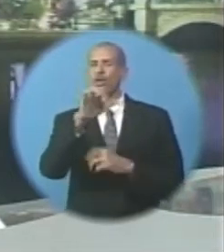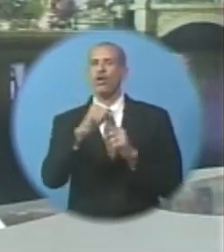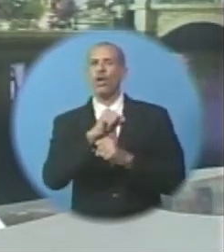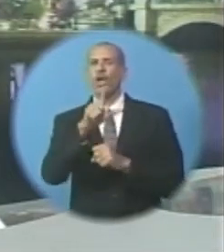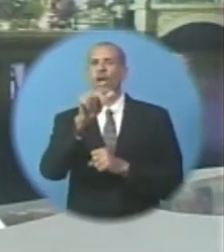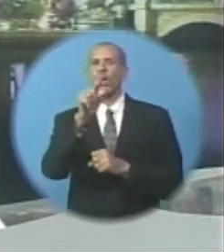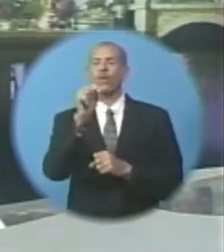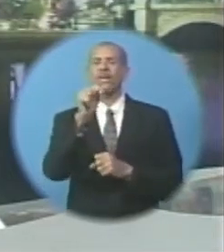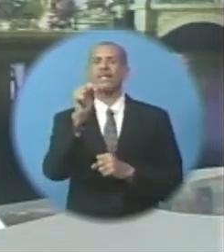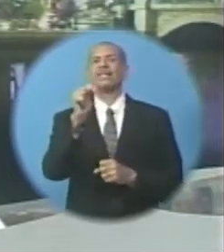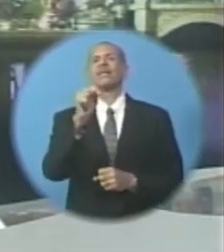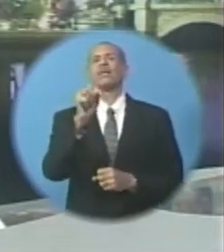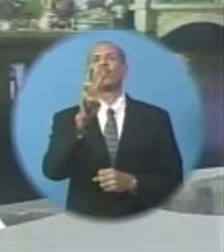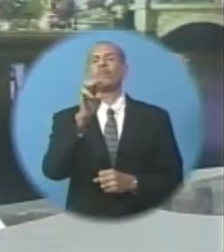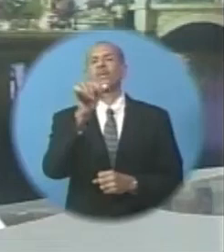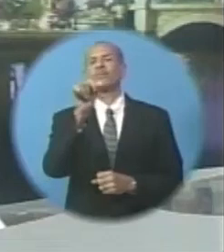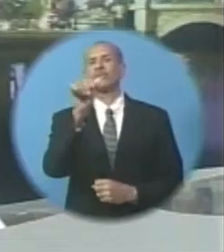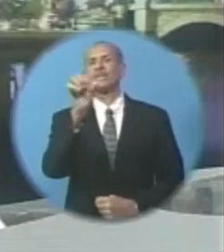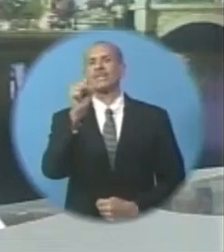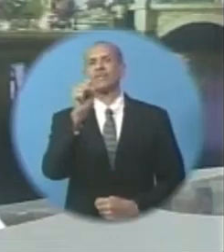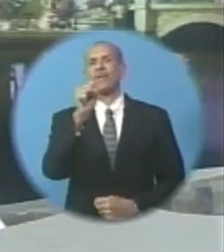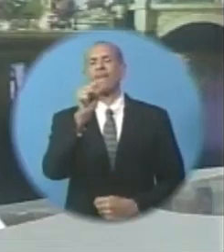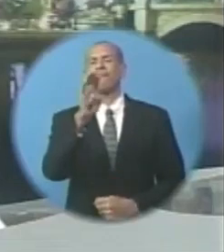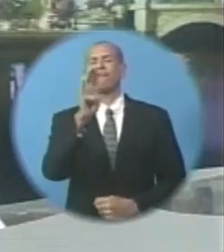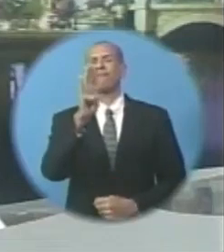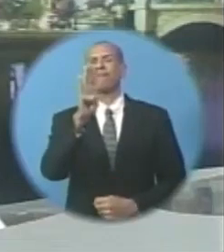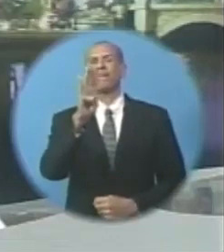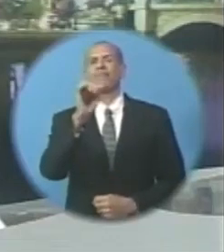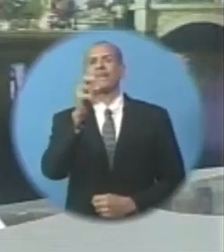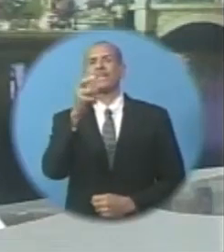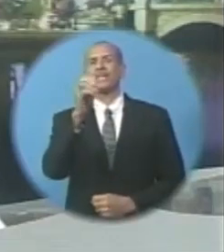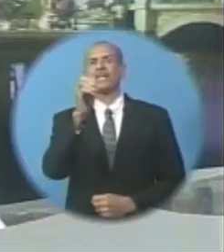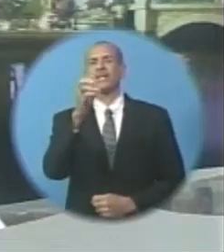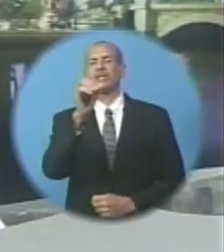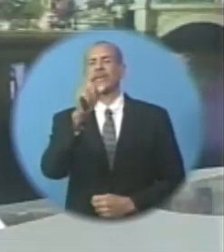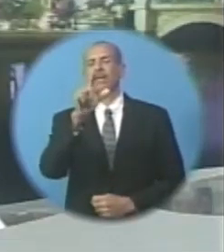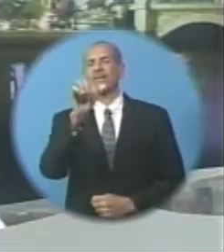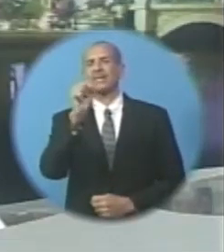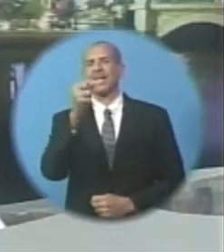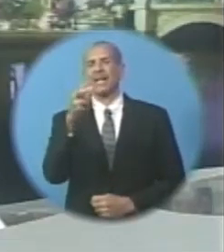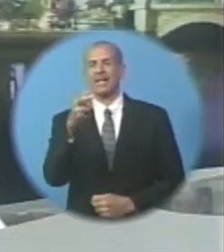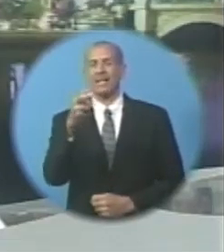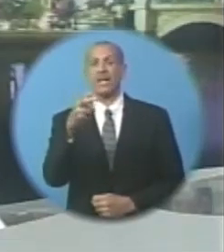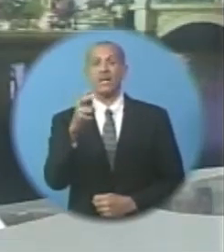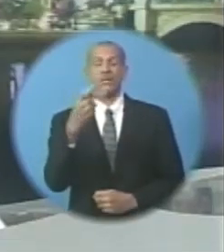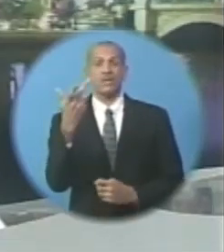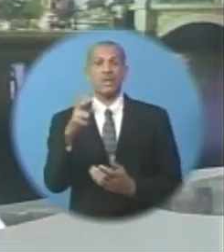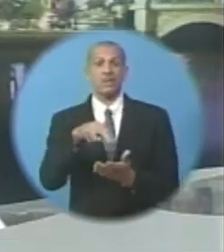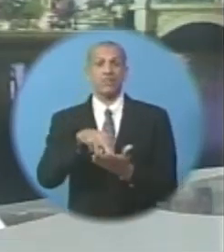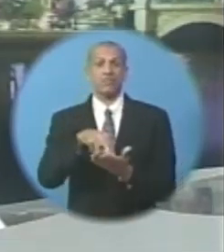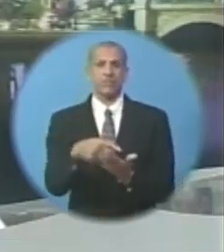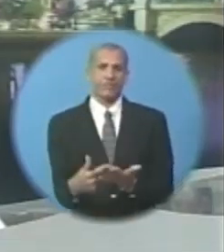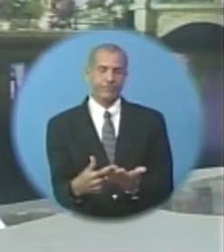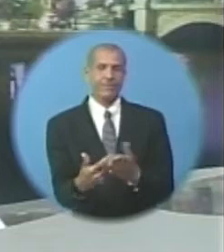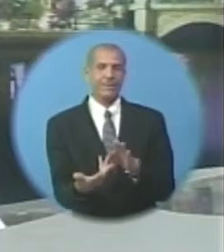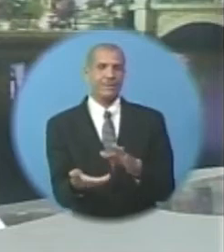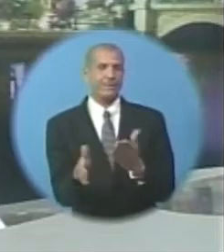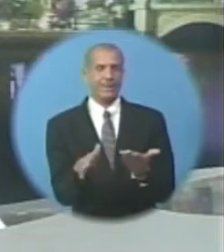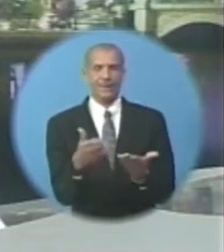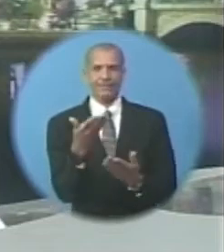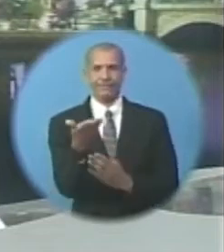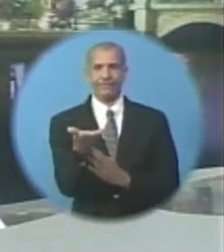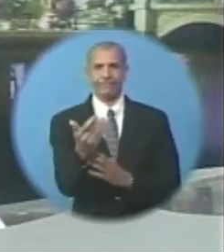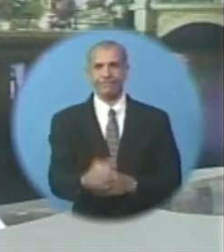1st Avenue, Beccles Hill, St. Michael. Police say Wiggins was at the Evelyn Avenue establishment when she suddenly collapsed and died at the scene.